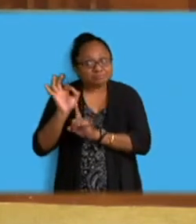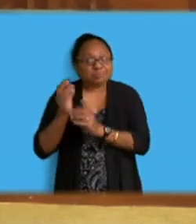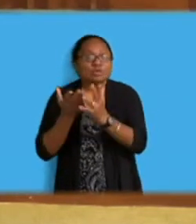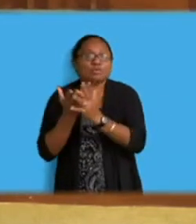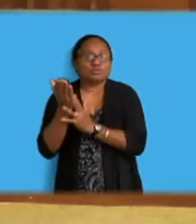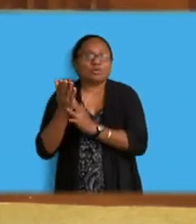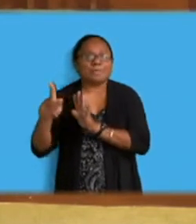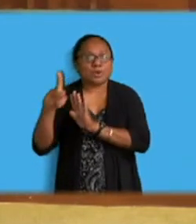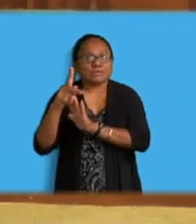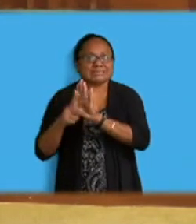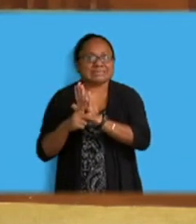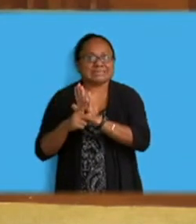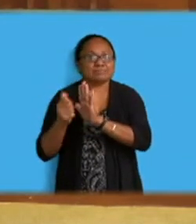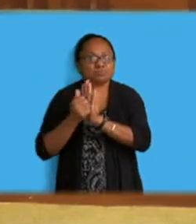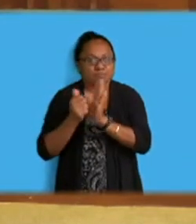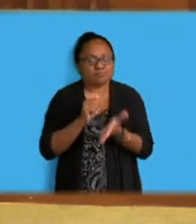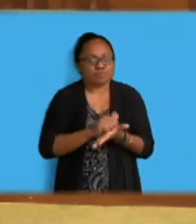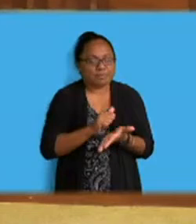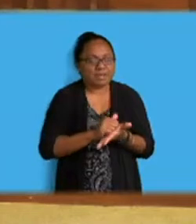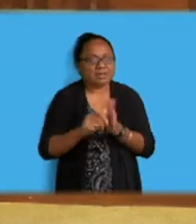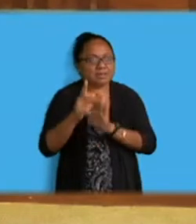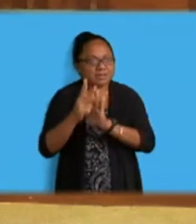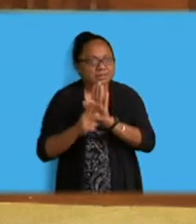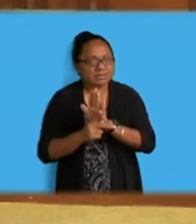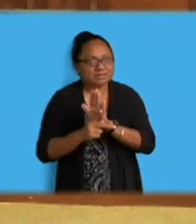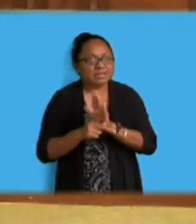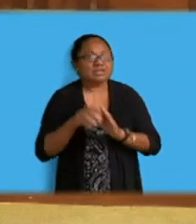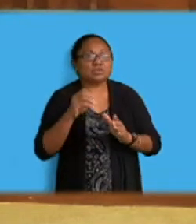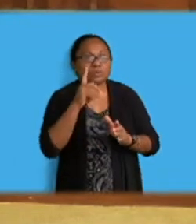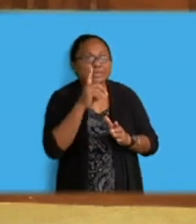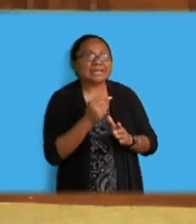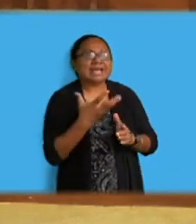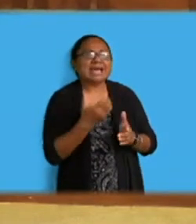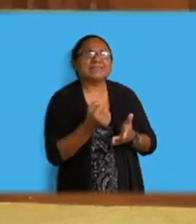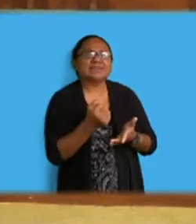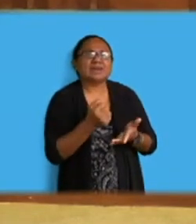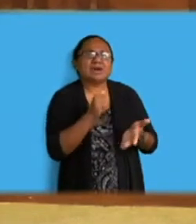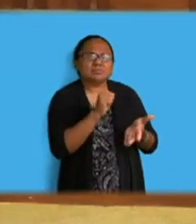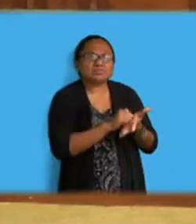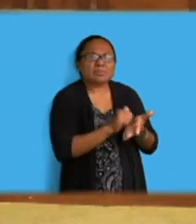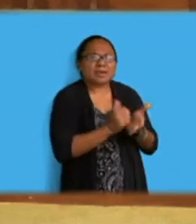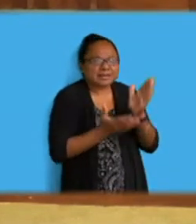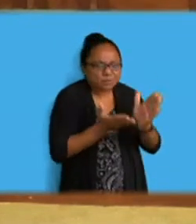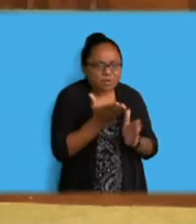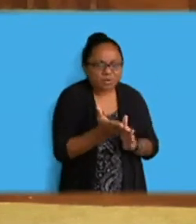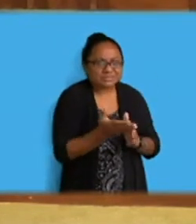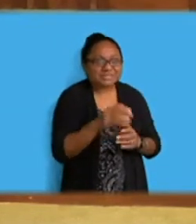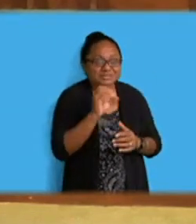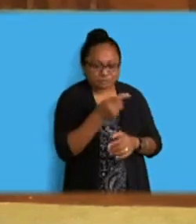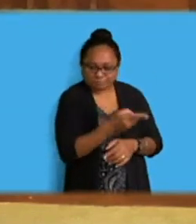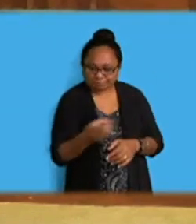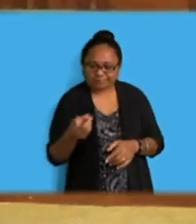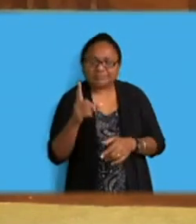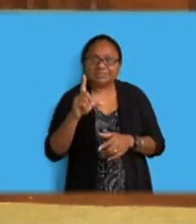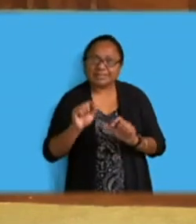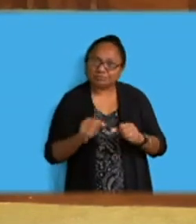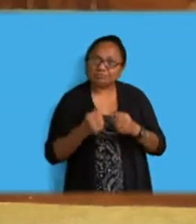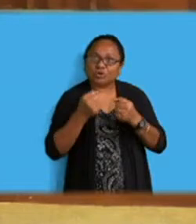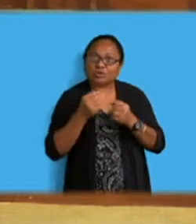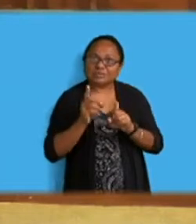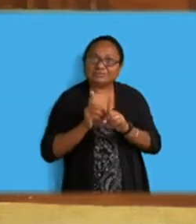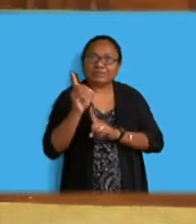can create that incentive mechanism to effectively create